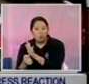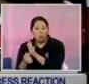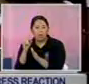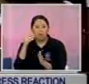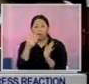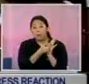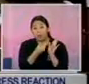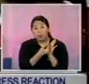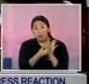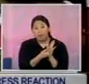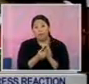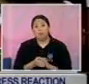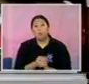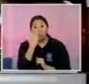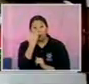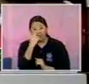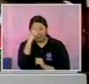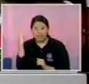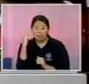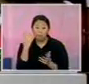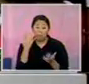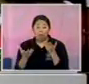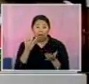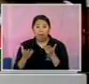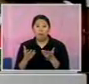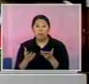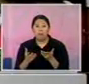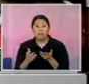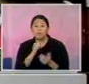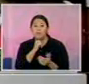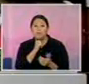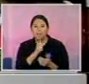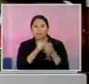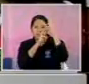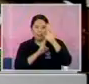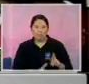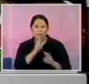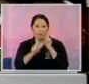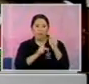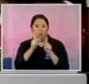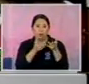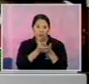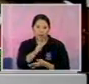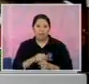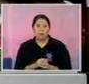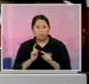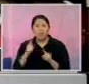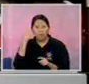we violate and trample upon people's rights. But so far, our witnesses have been very careful, from the clerk of the Supreme Court to